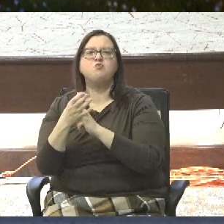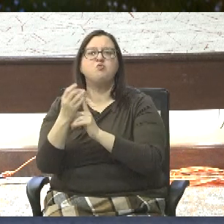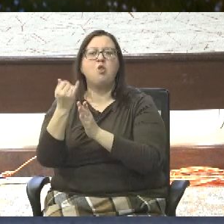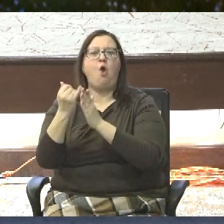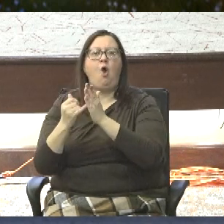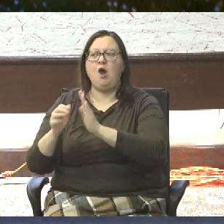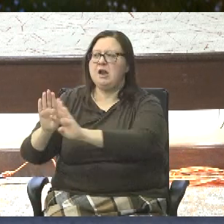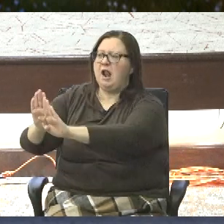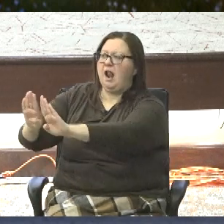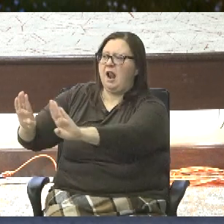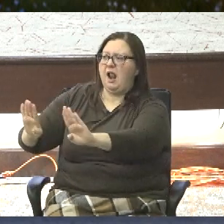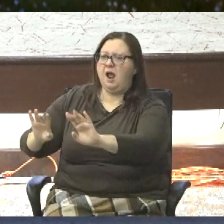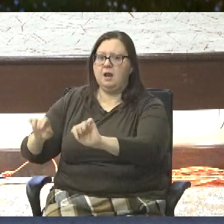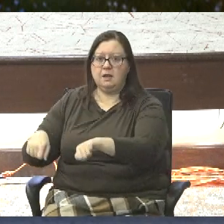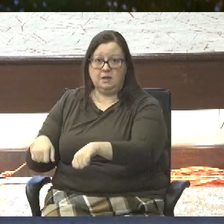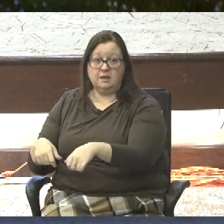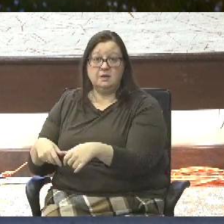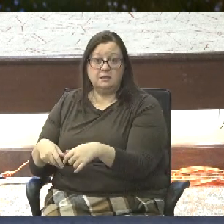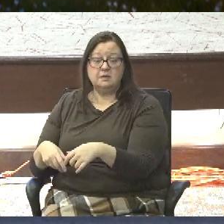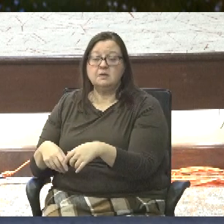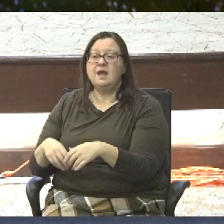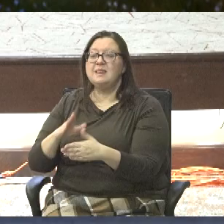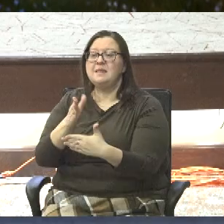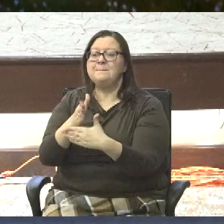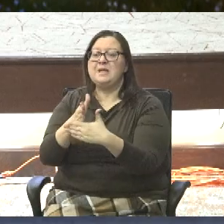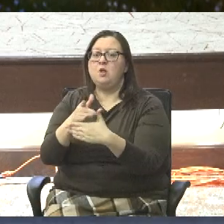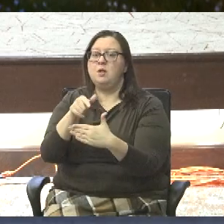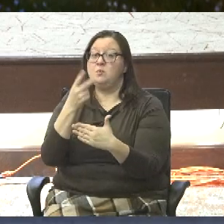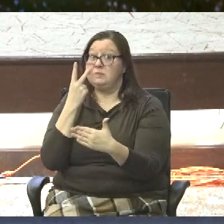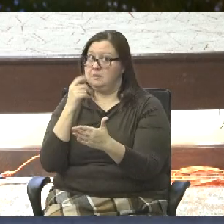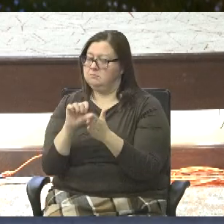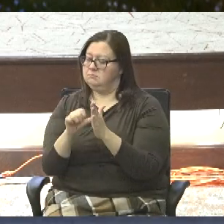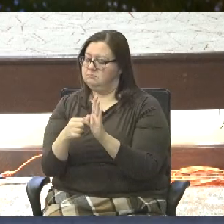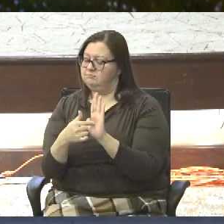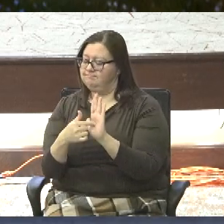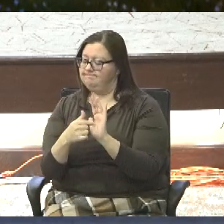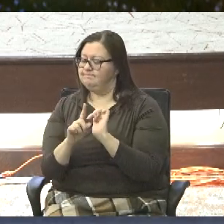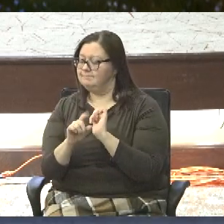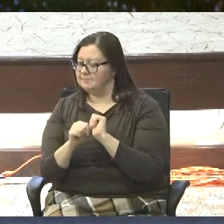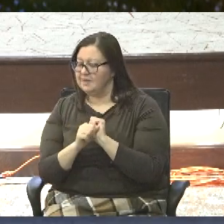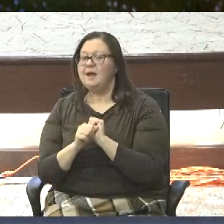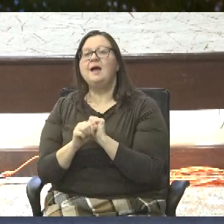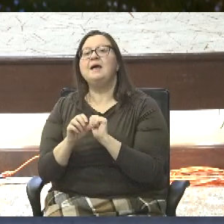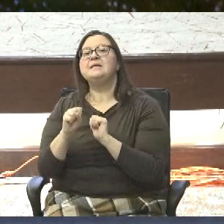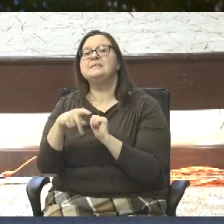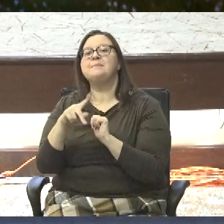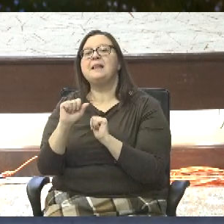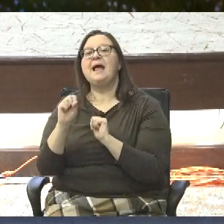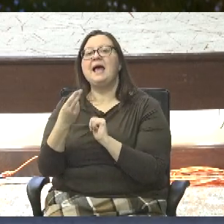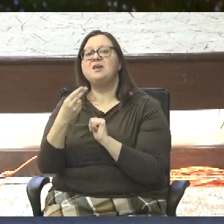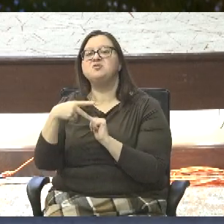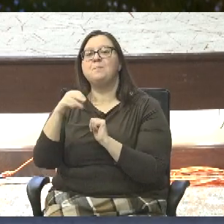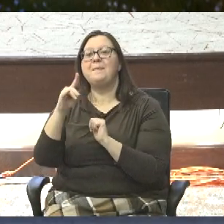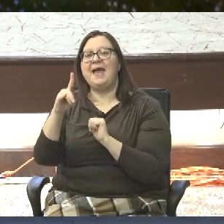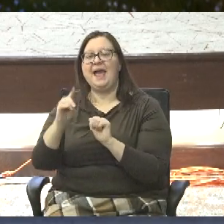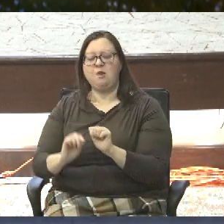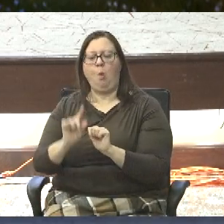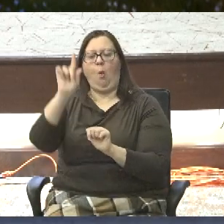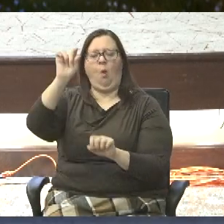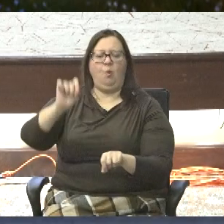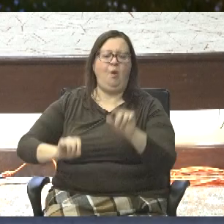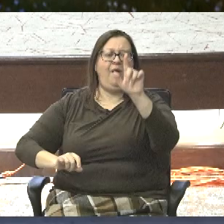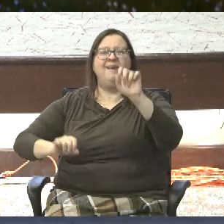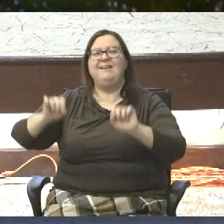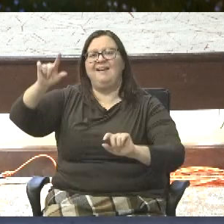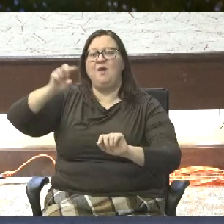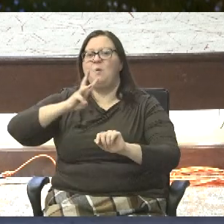be placed in. And then in the middle, what I really want to highlight is our splash pad, which splash pad